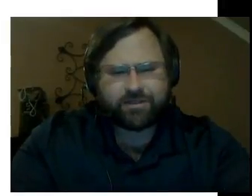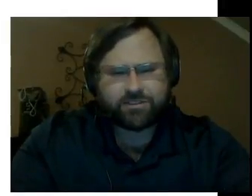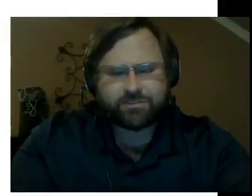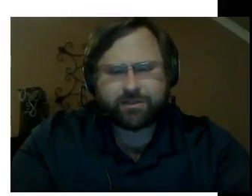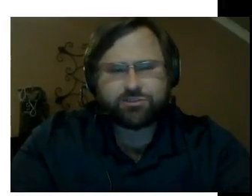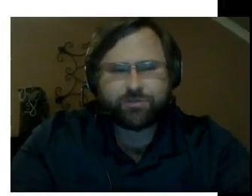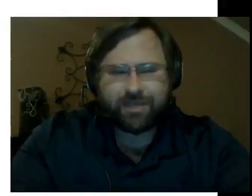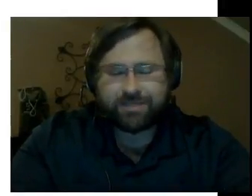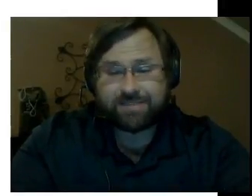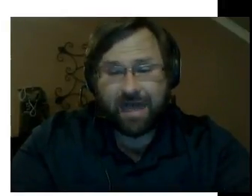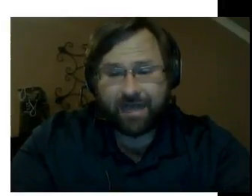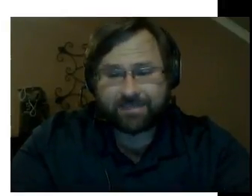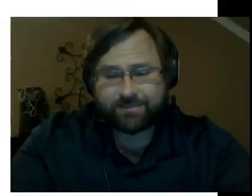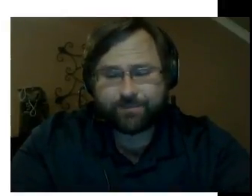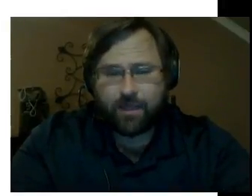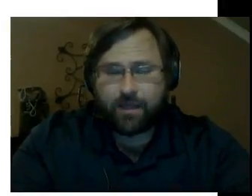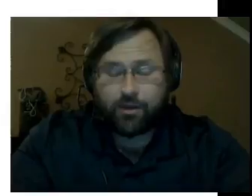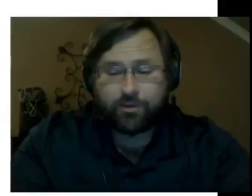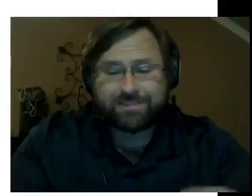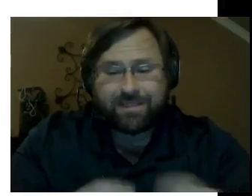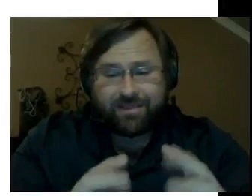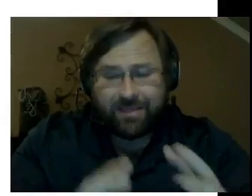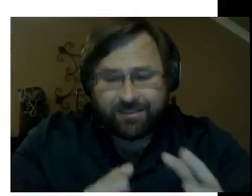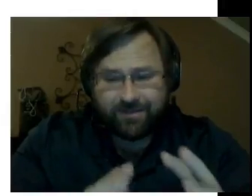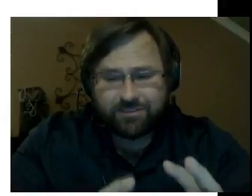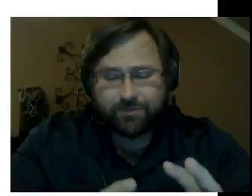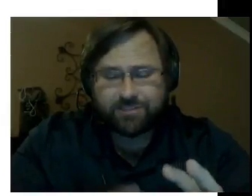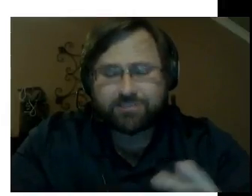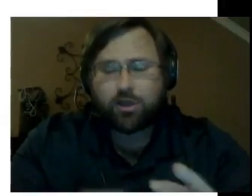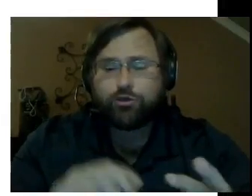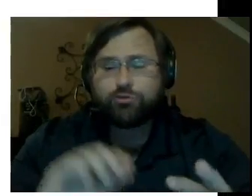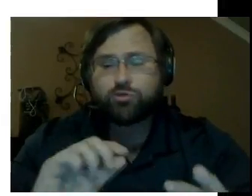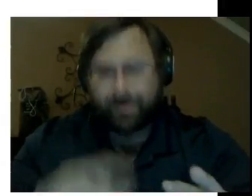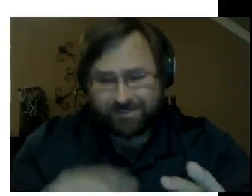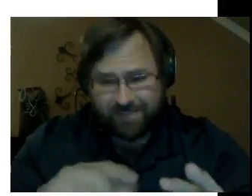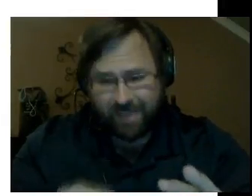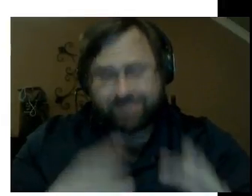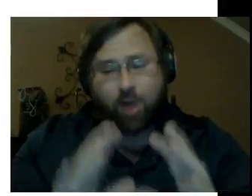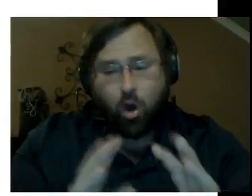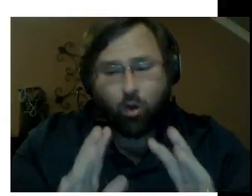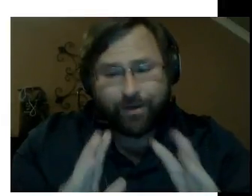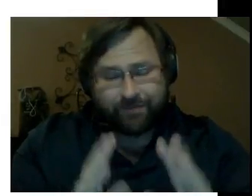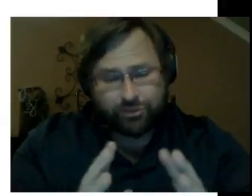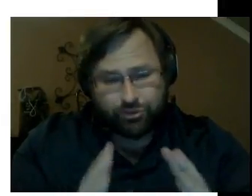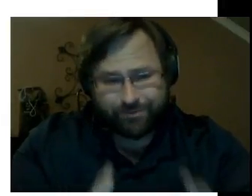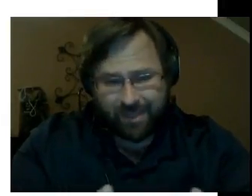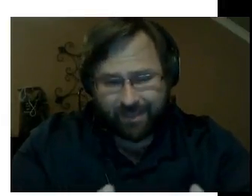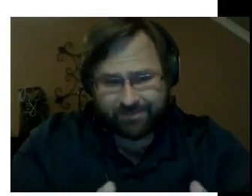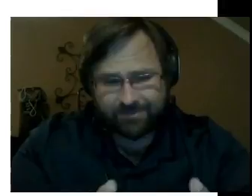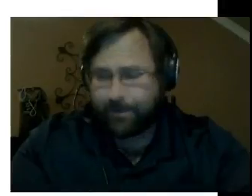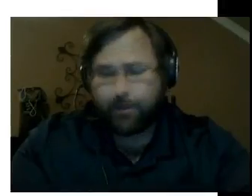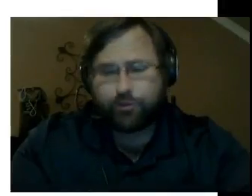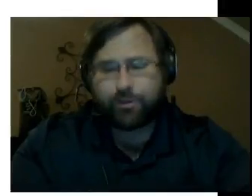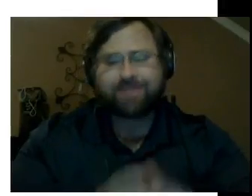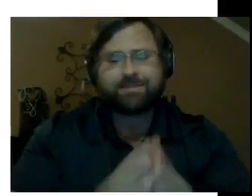set of facial expressions relate to size. Now notice, these facial expressions are used with signs that already have to do with